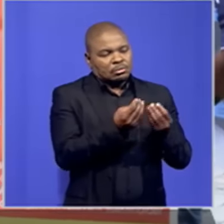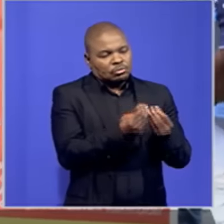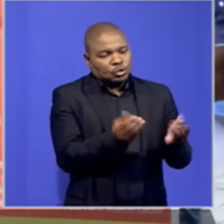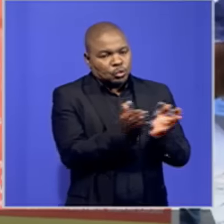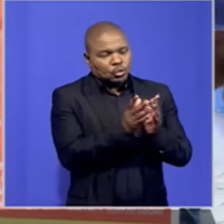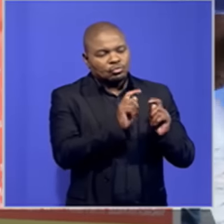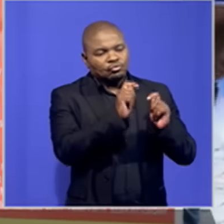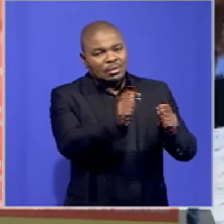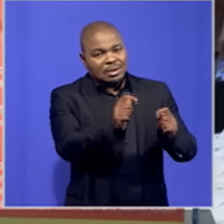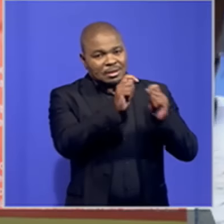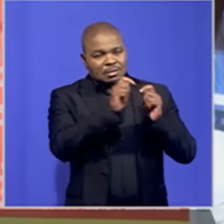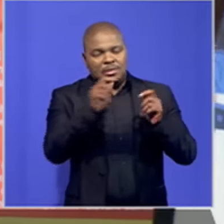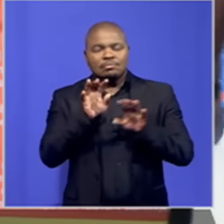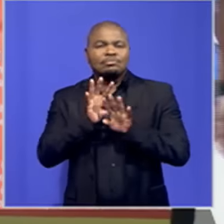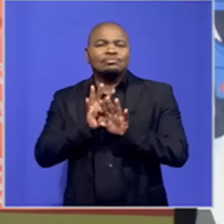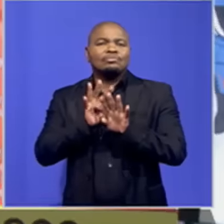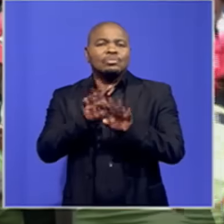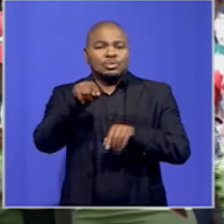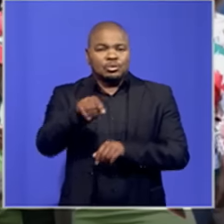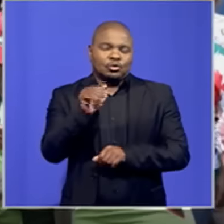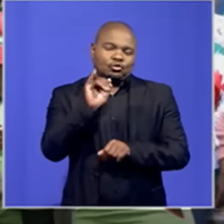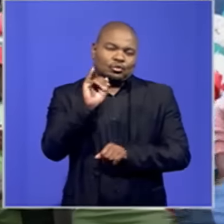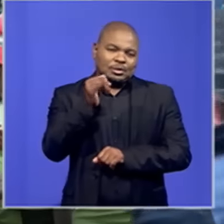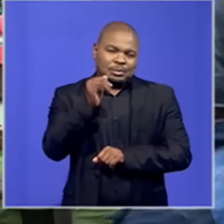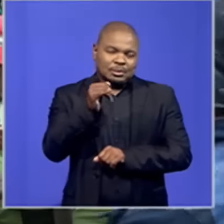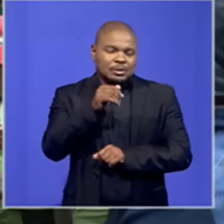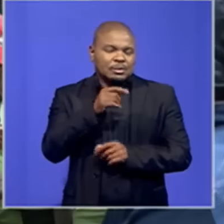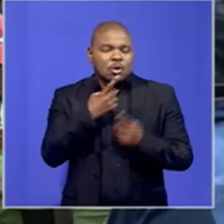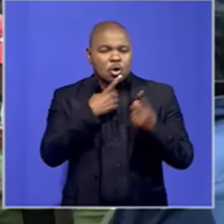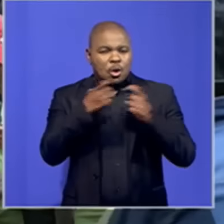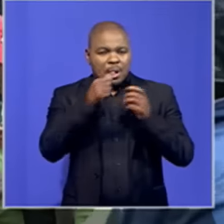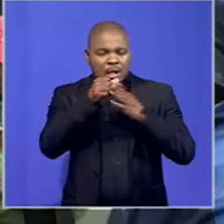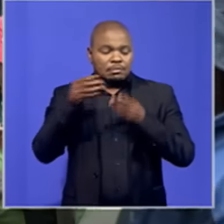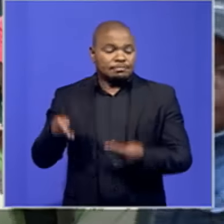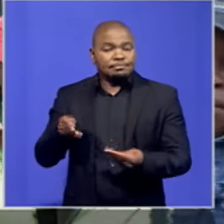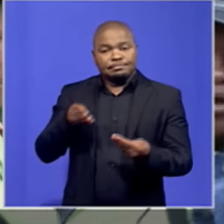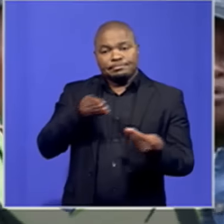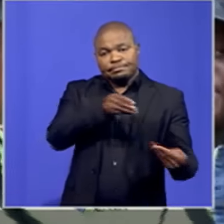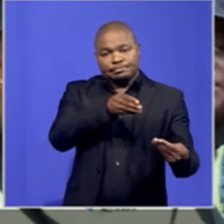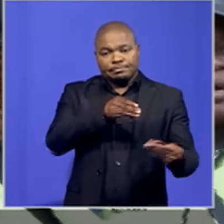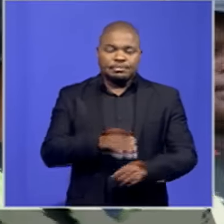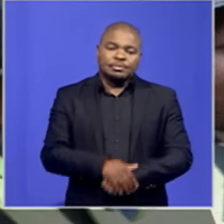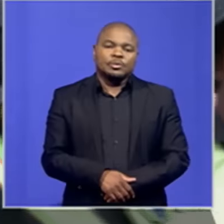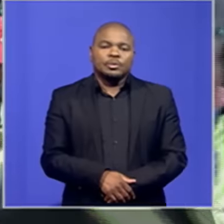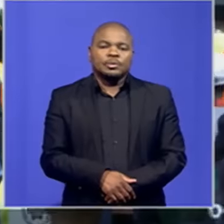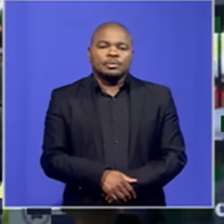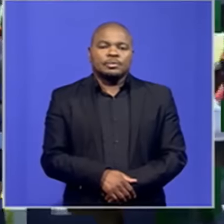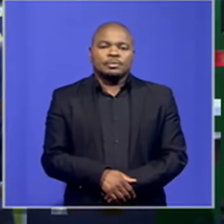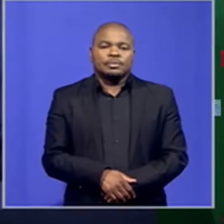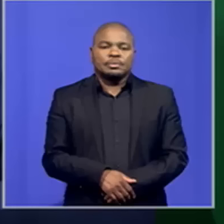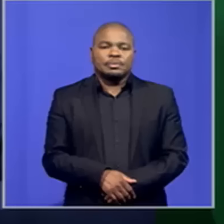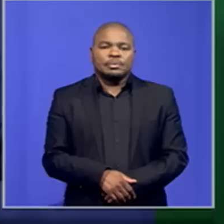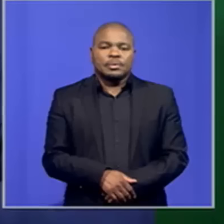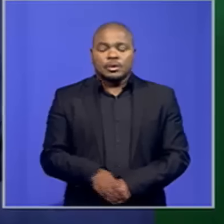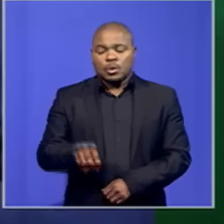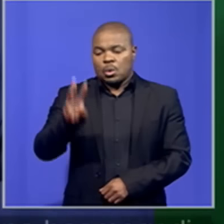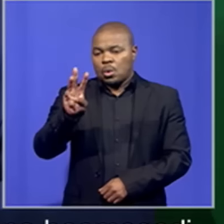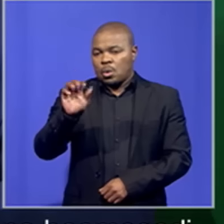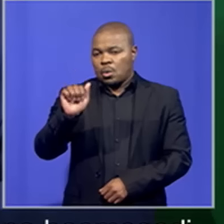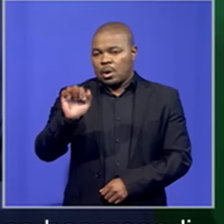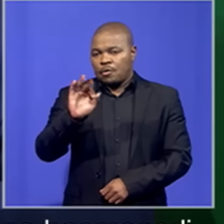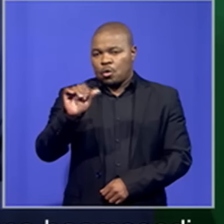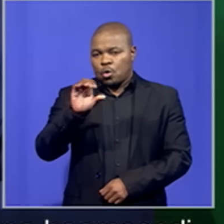ba gwantetse kwa Mary First Charles Square le go neelana ka memorandum wa bone wa dingongorego. The WAFCON continues. It's